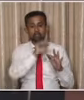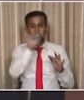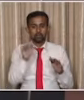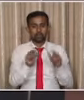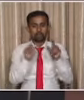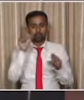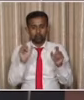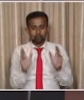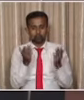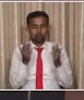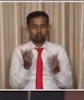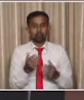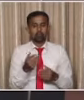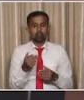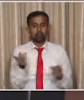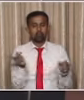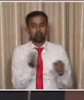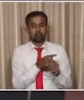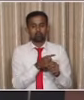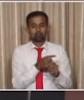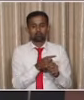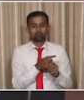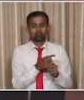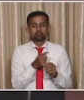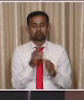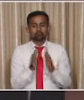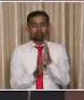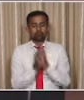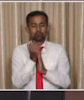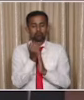preach human rights to us today.